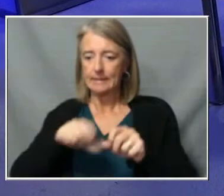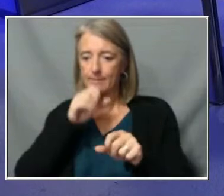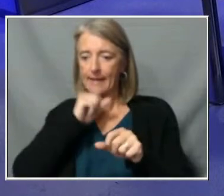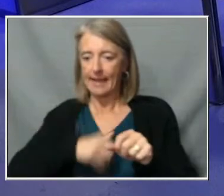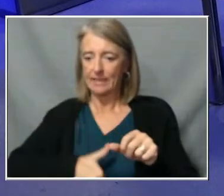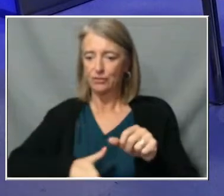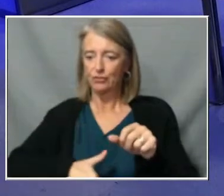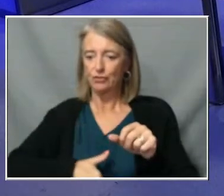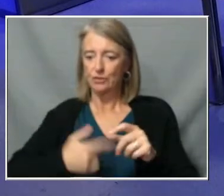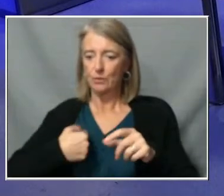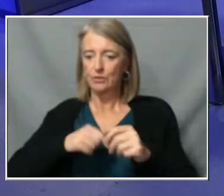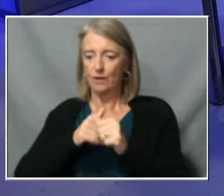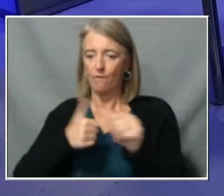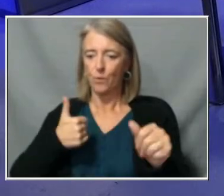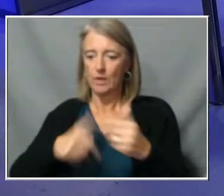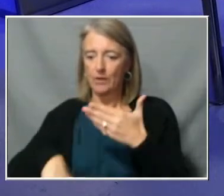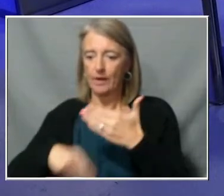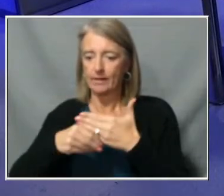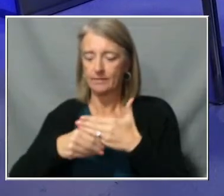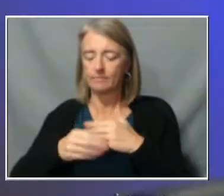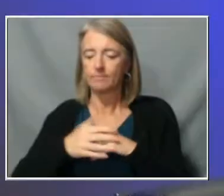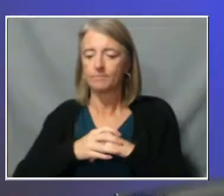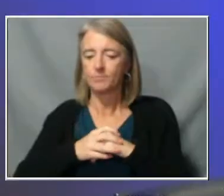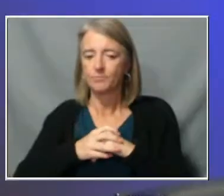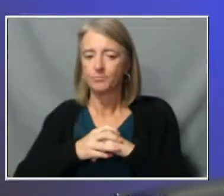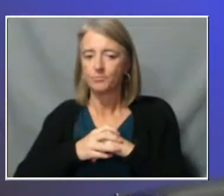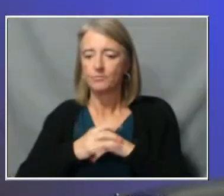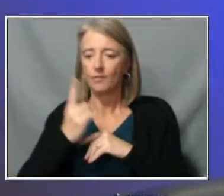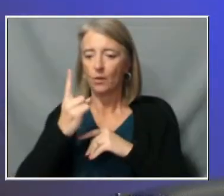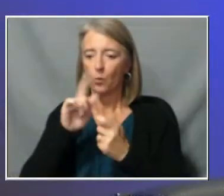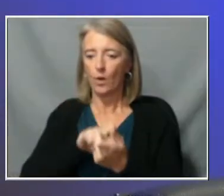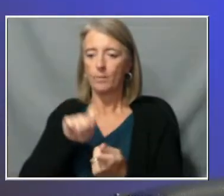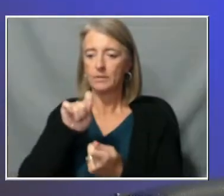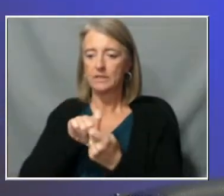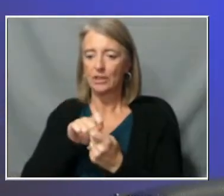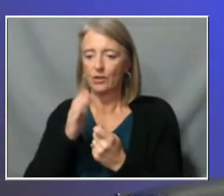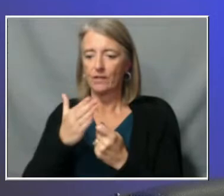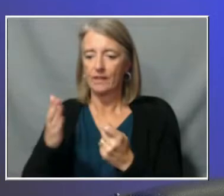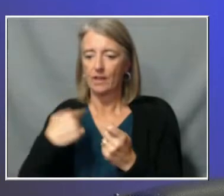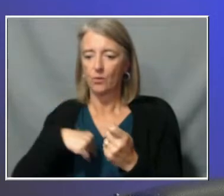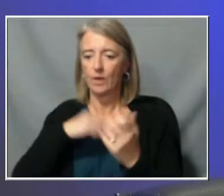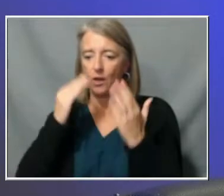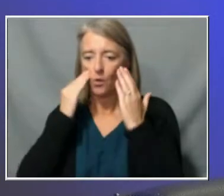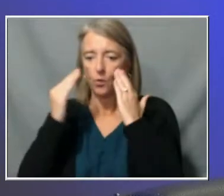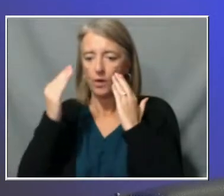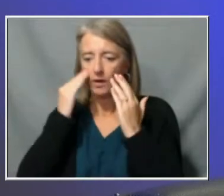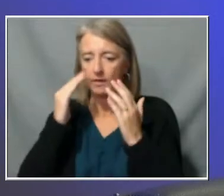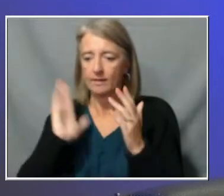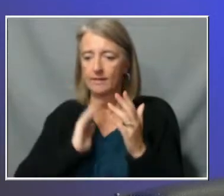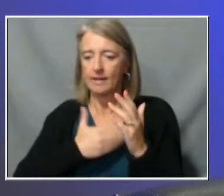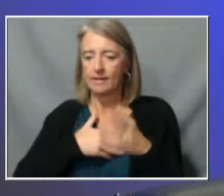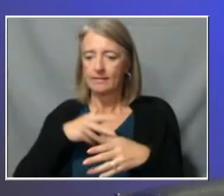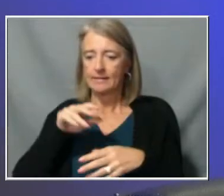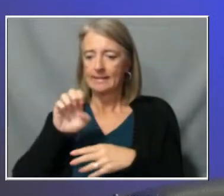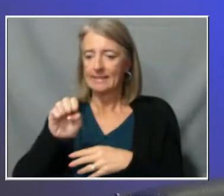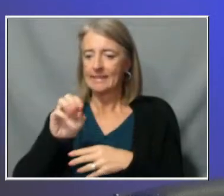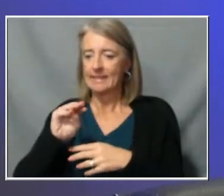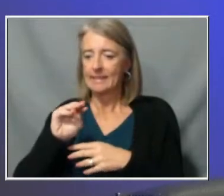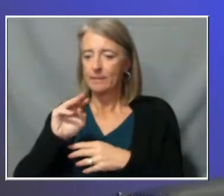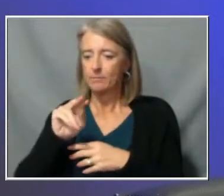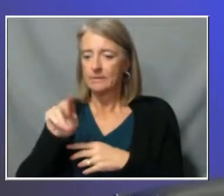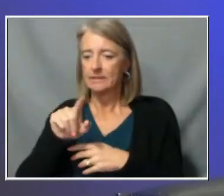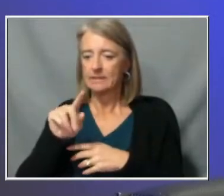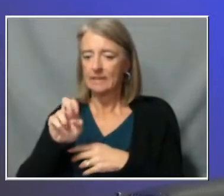should be avoiding or adding? Well, there is one particular thing that we are aware of, and that is that our enzyme that digests